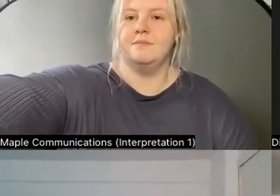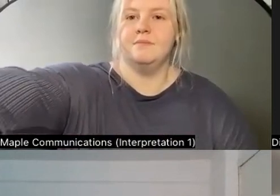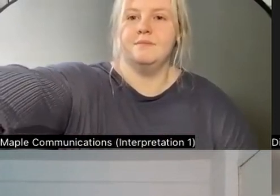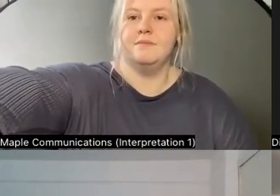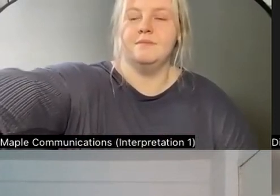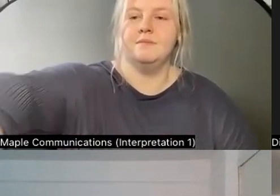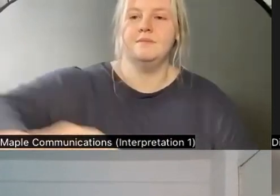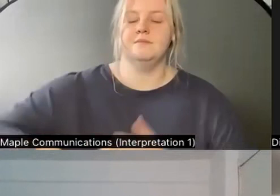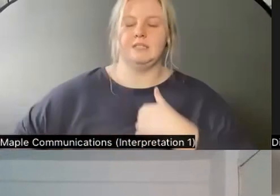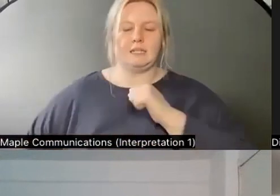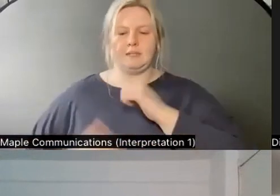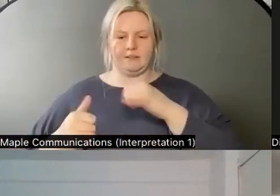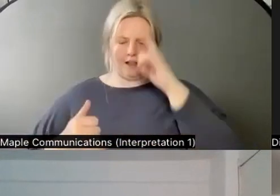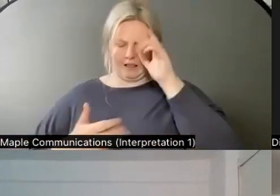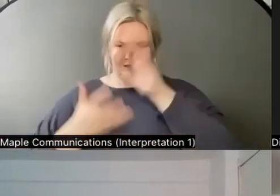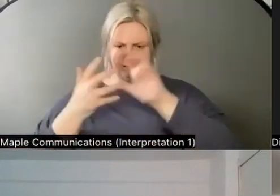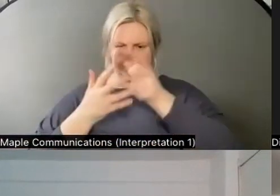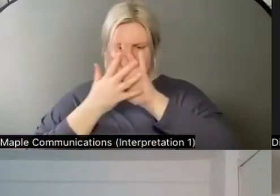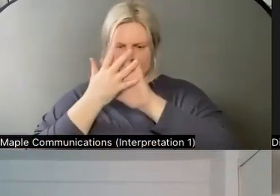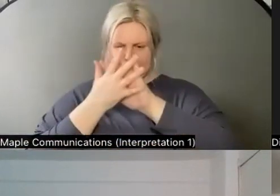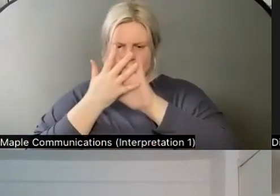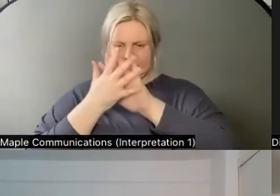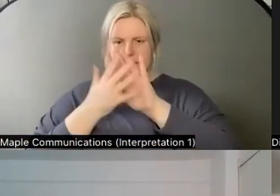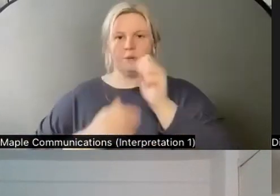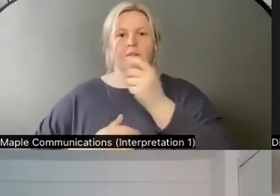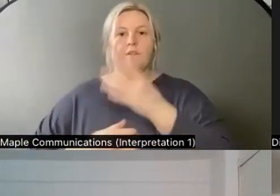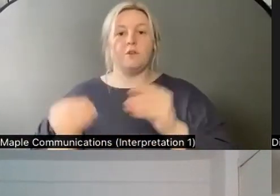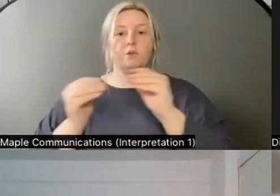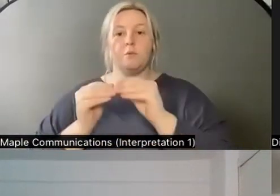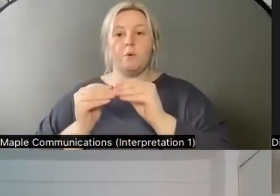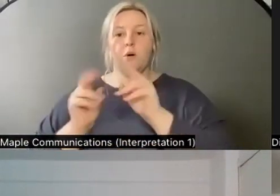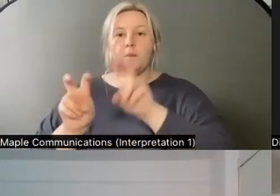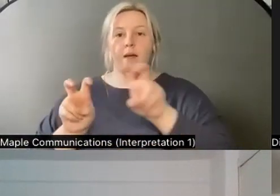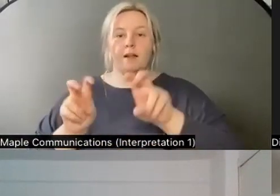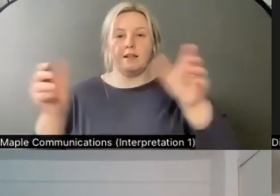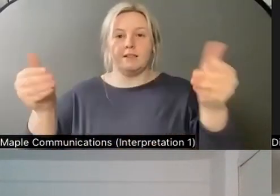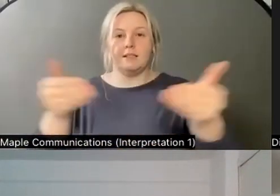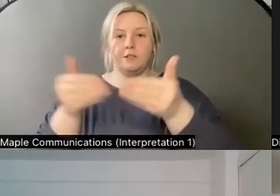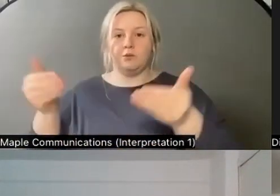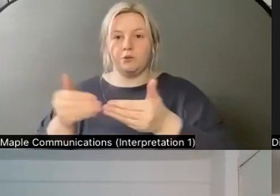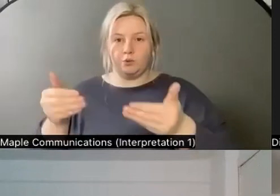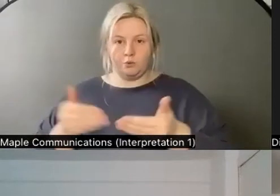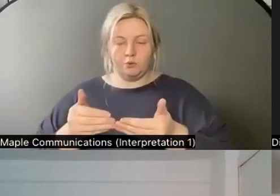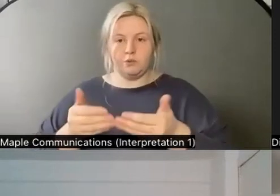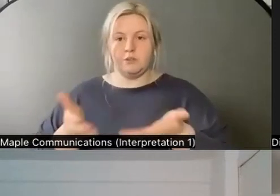We just have a few more panelists to introduce here. Our next person is